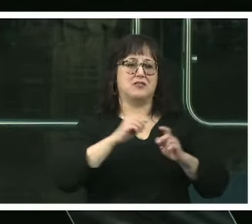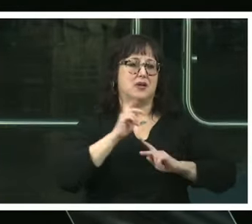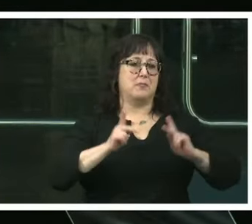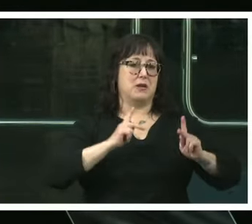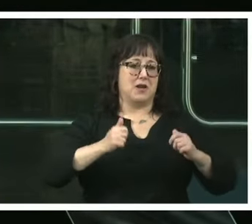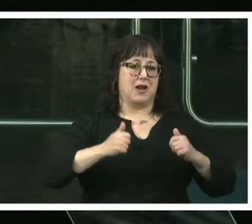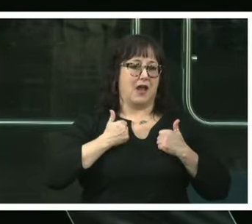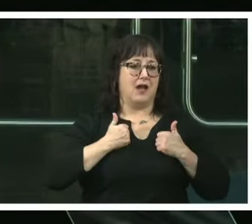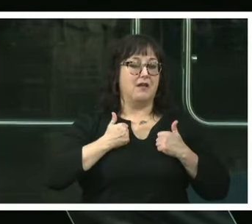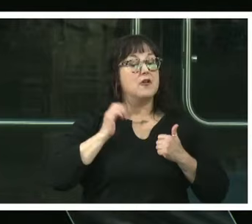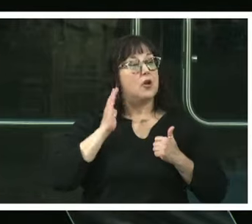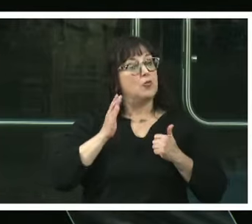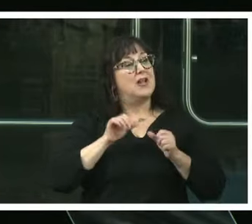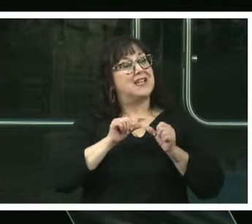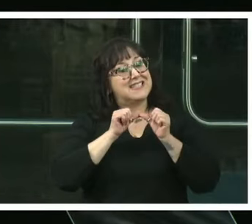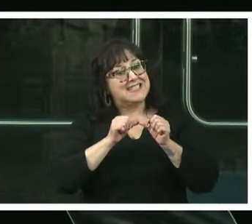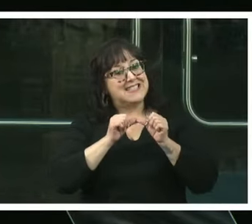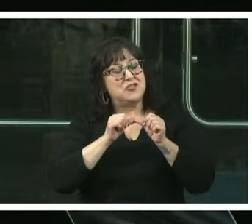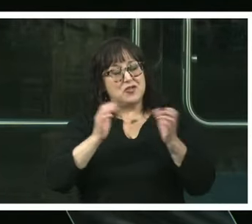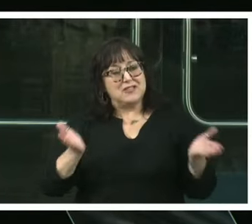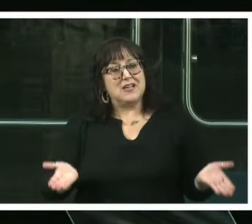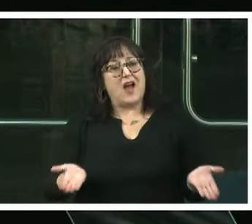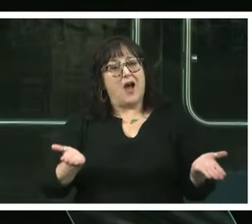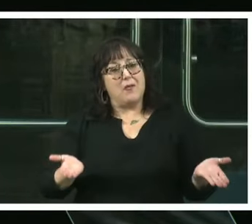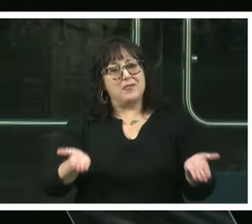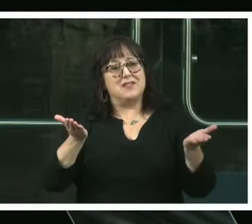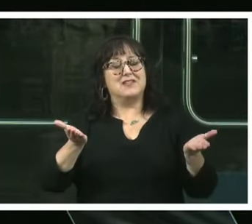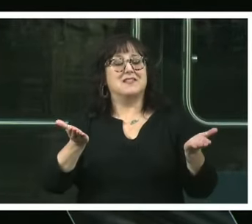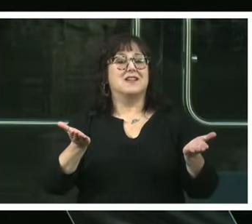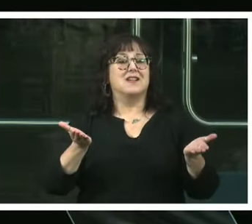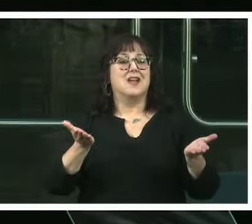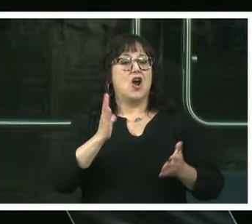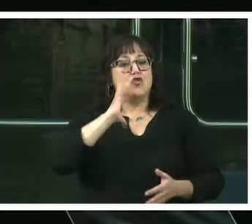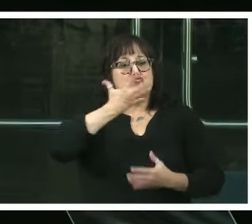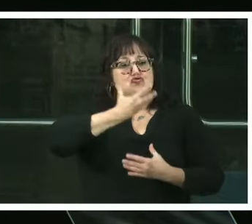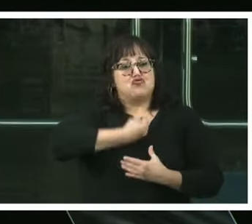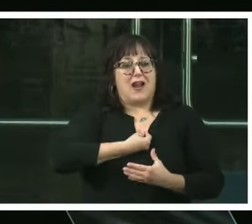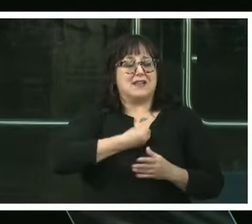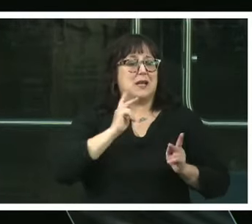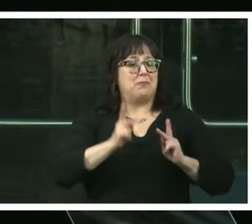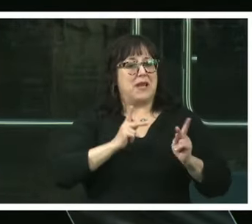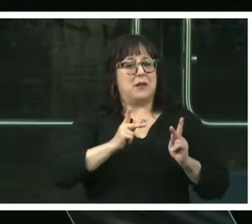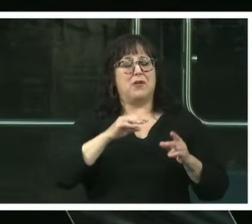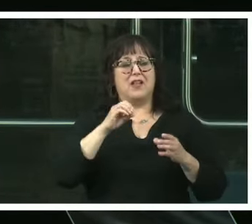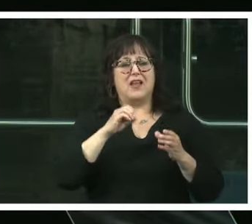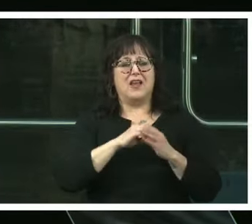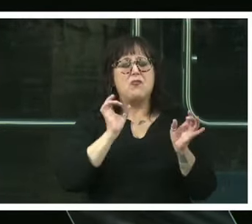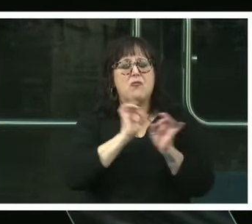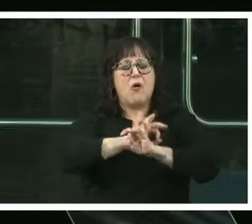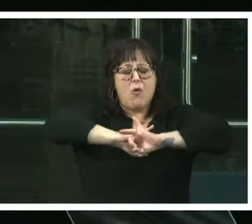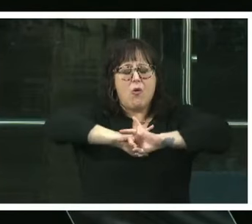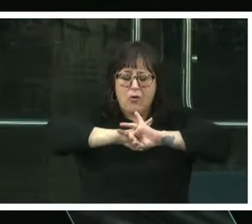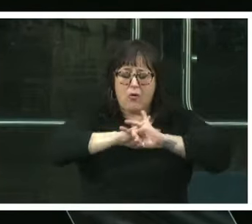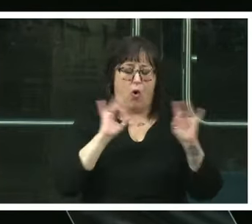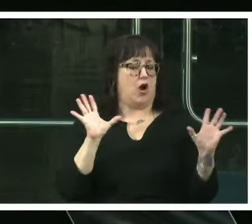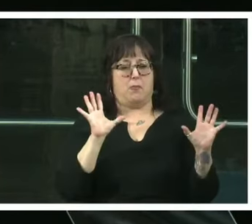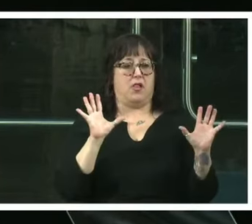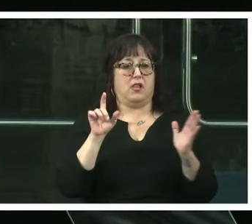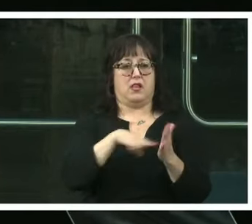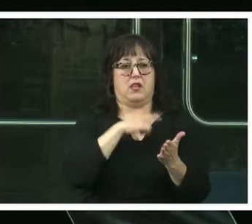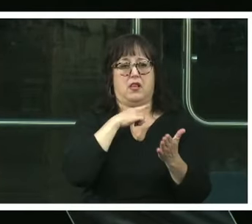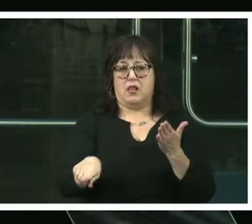will continue uplifting and defending trans people in the face of unspeakable bigotry around the country.